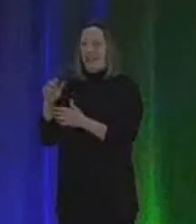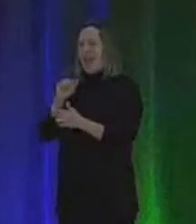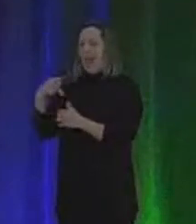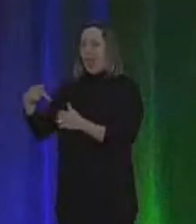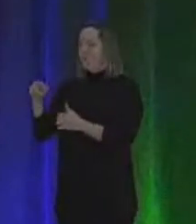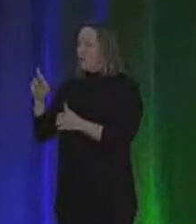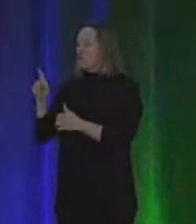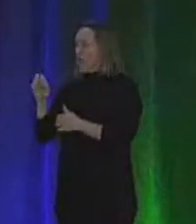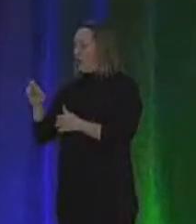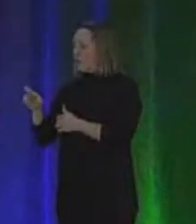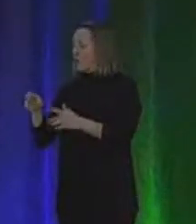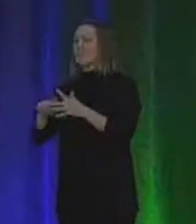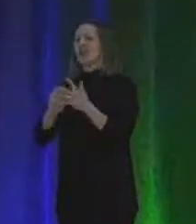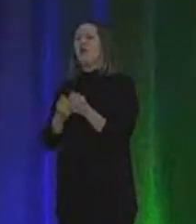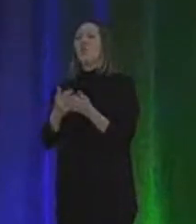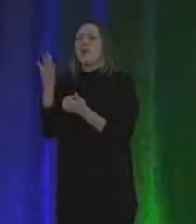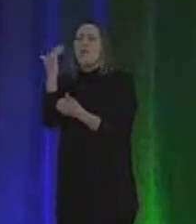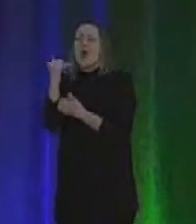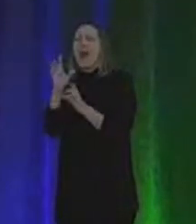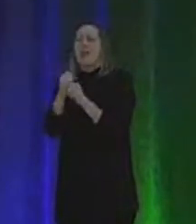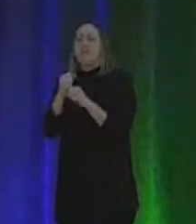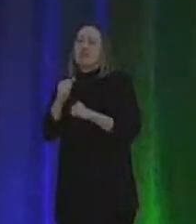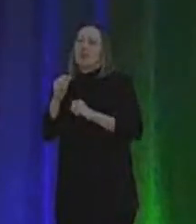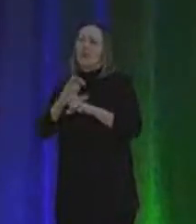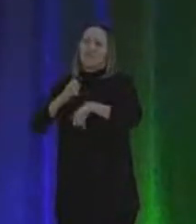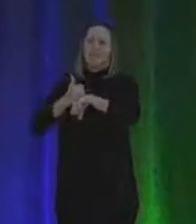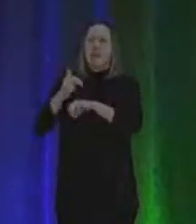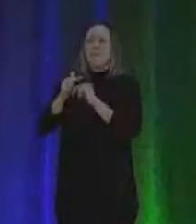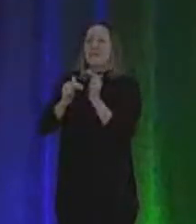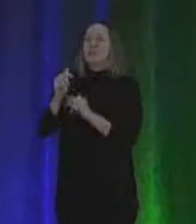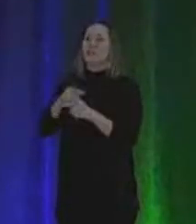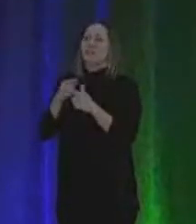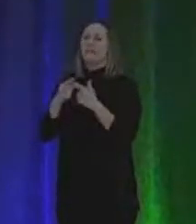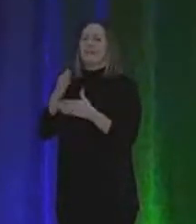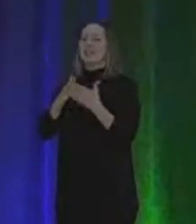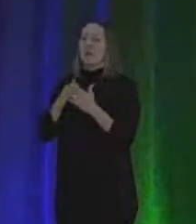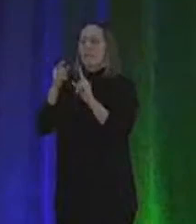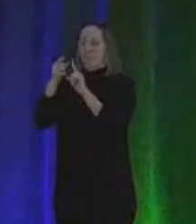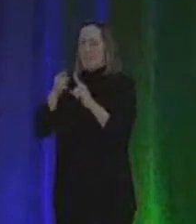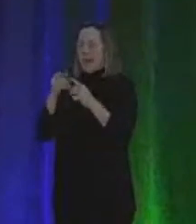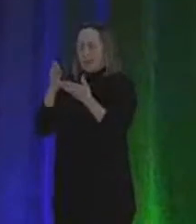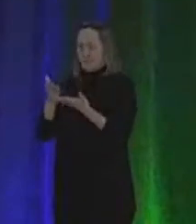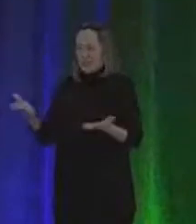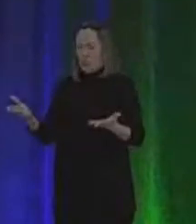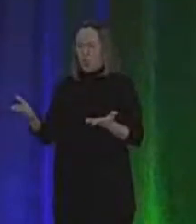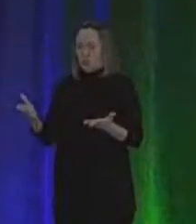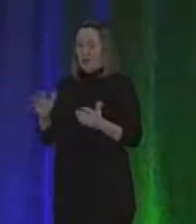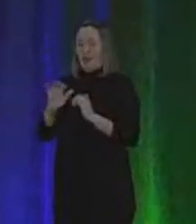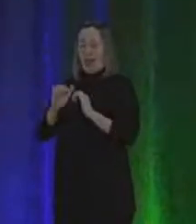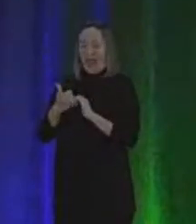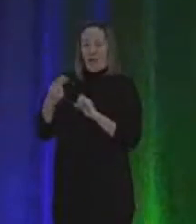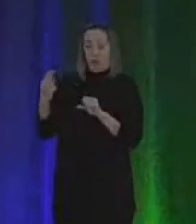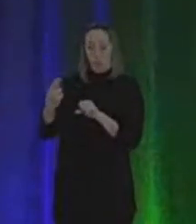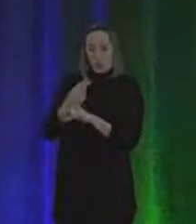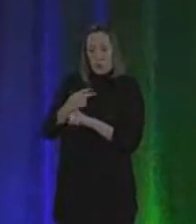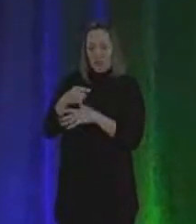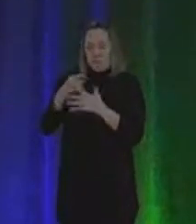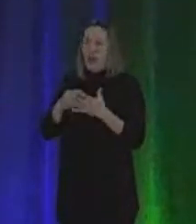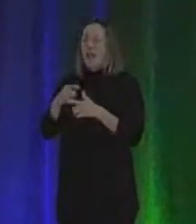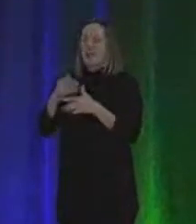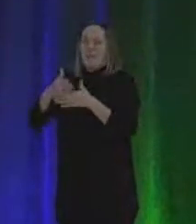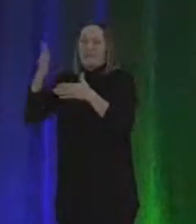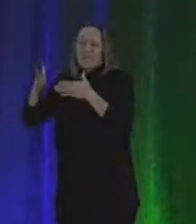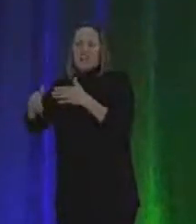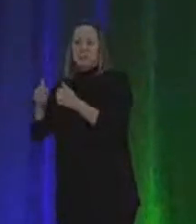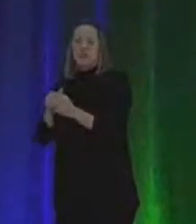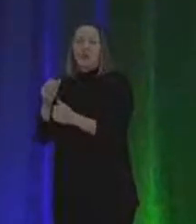why we built it and talking about some of the main features in it and how to actually use it. And then I'm going to end the talk by talking about